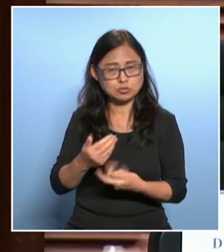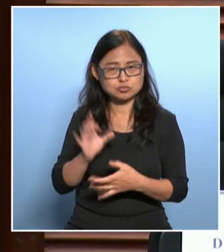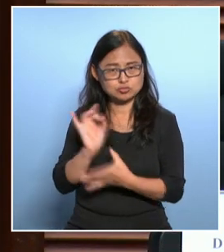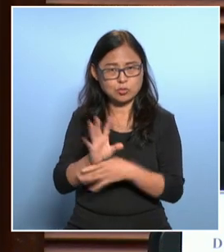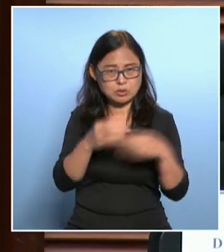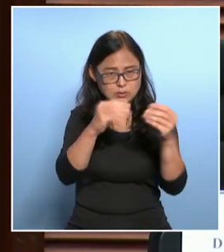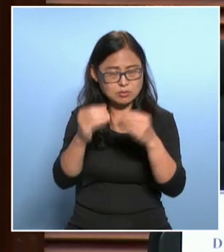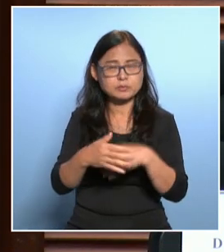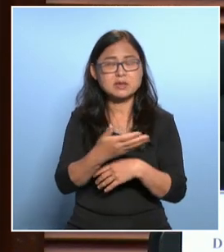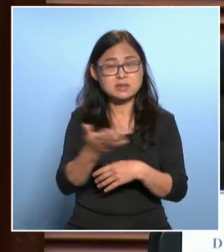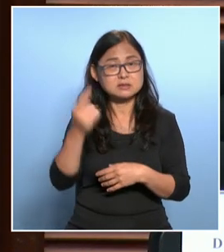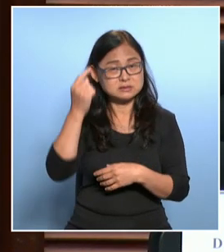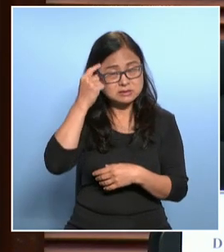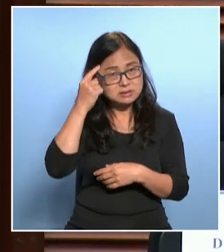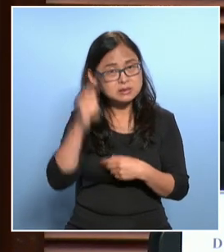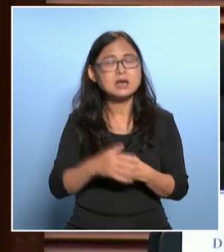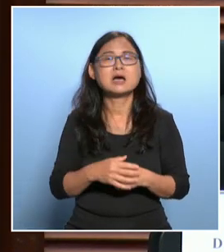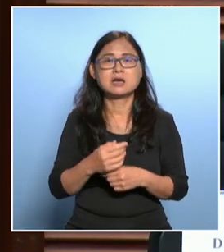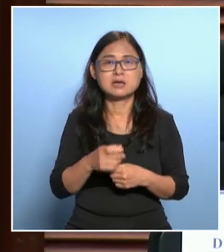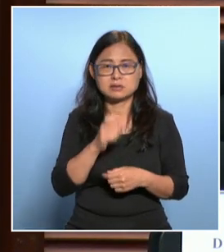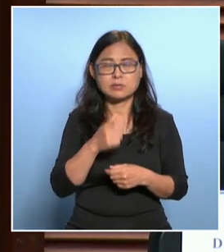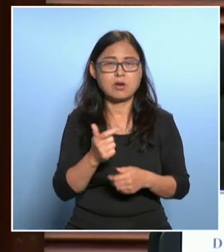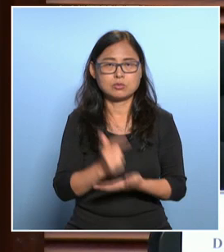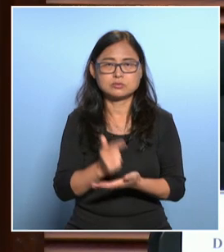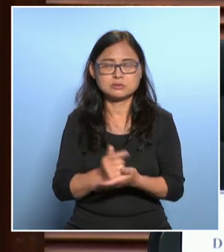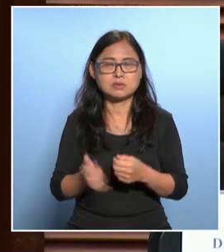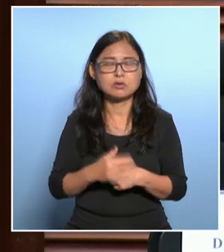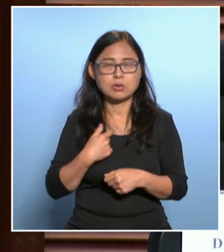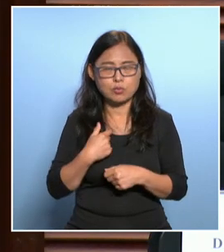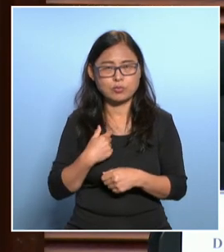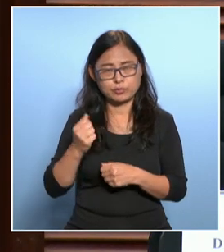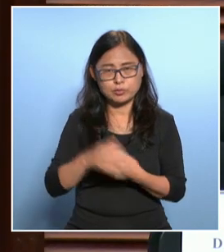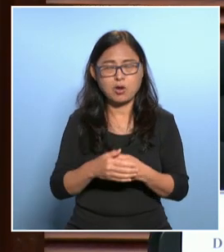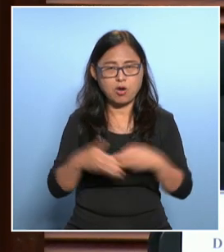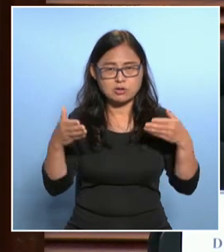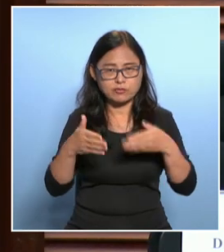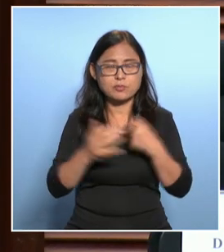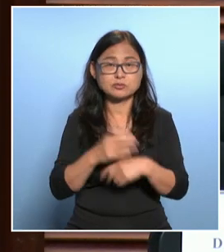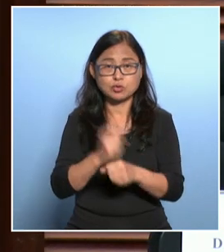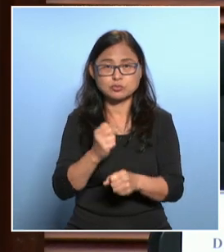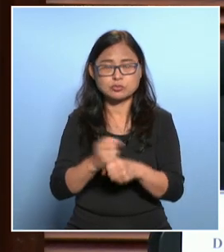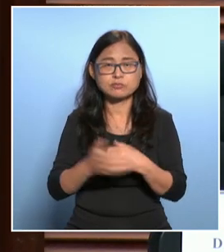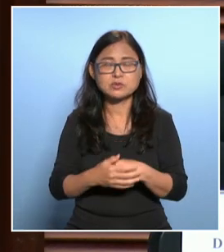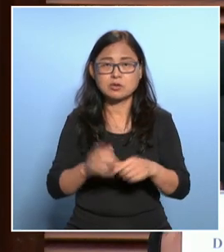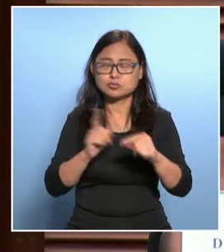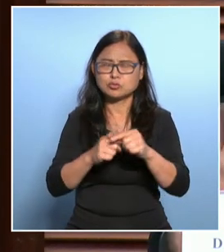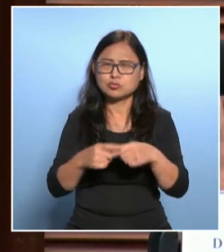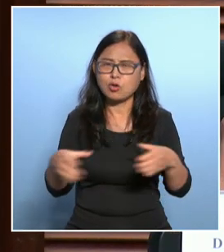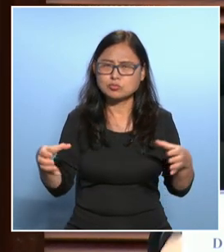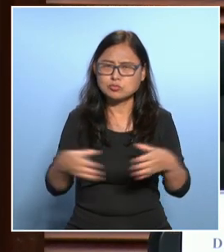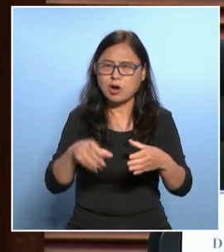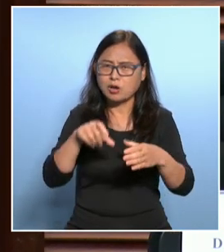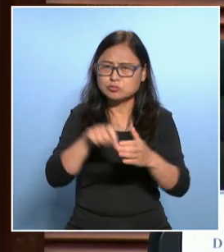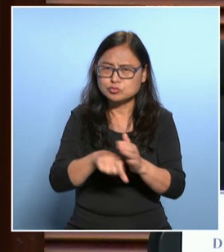because we believe that for life and death issues, members of the public need to be aware of the issues involved, so education